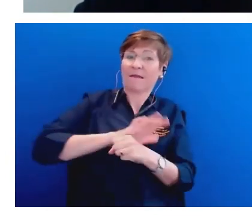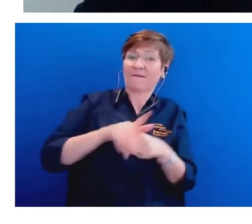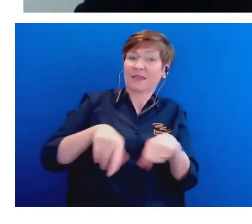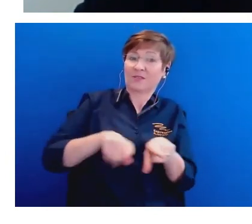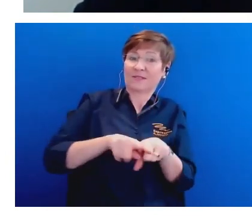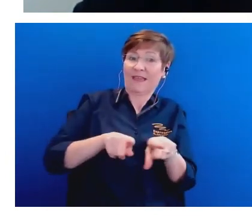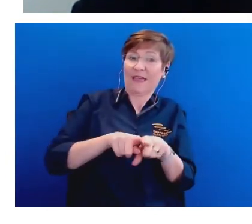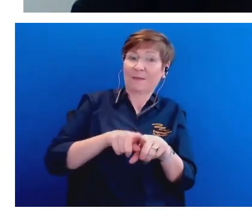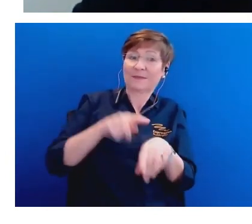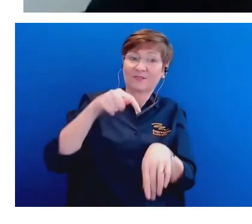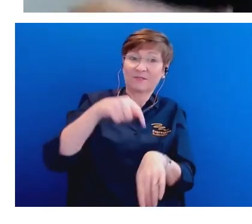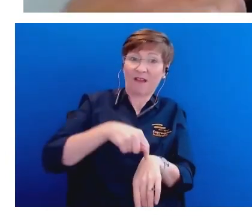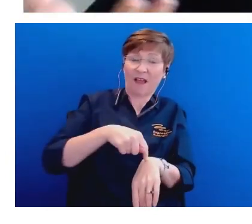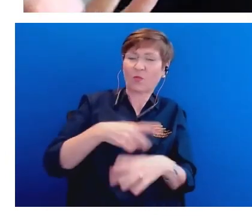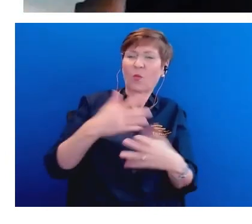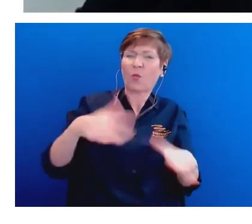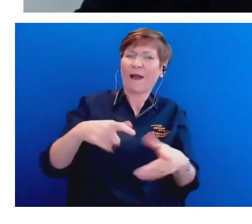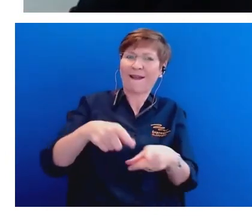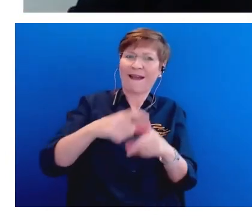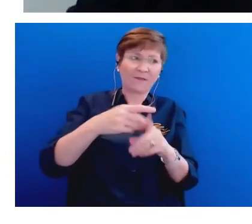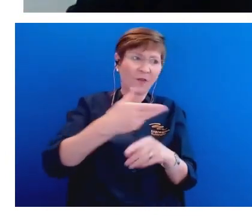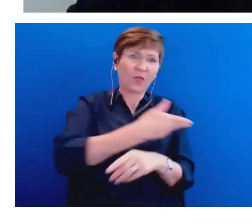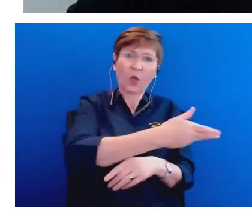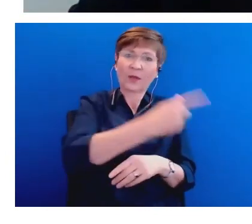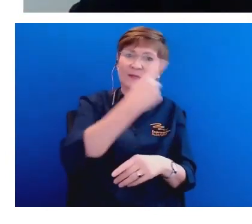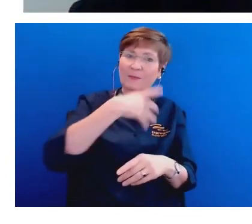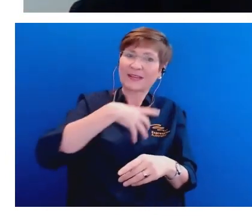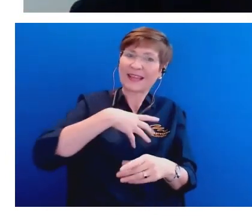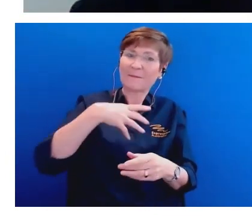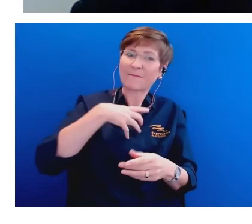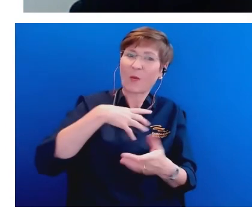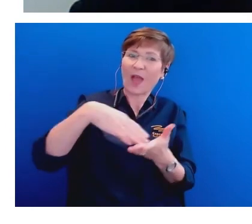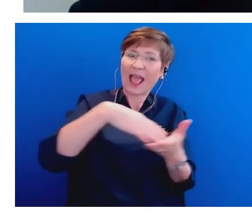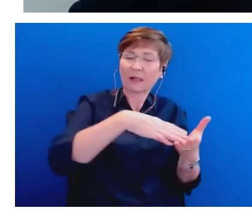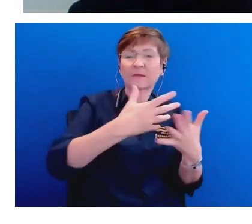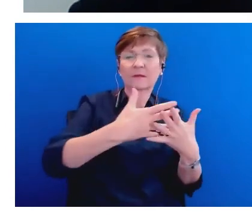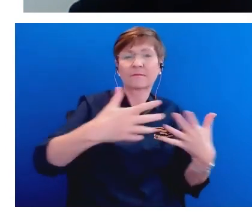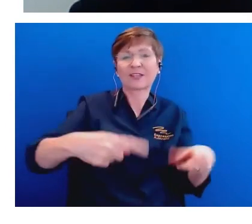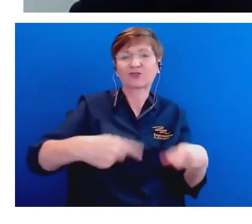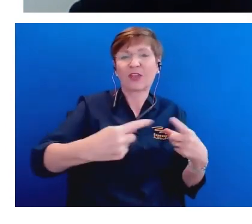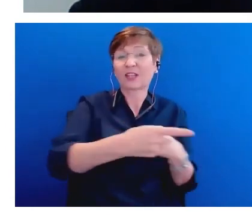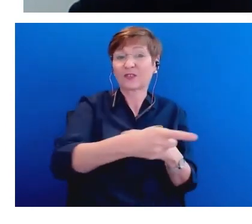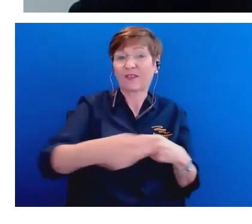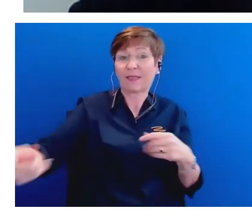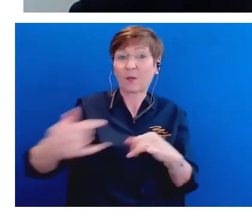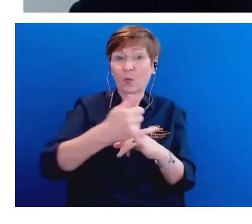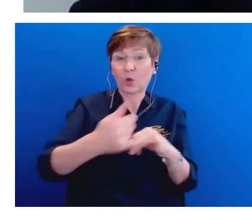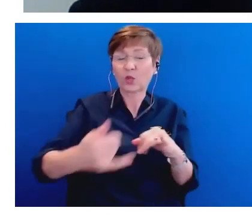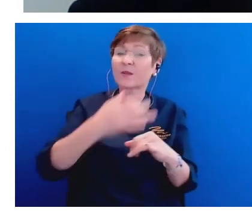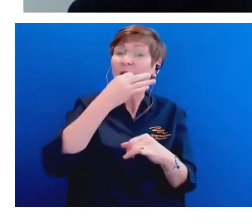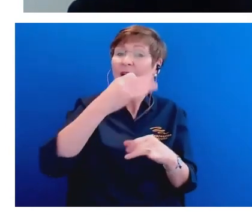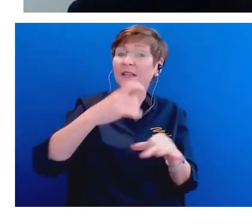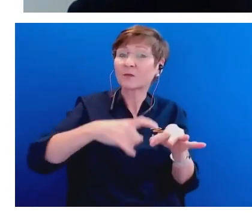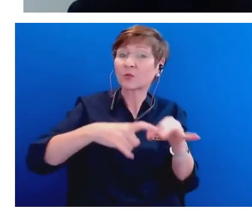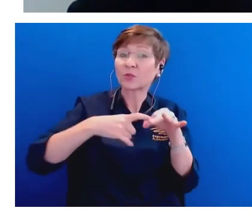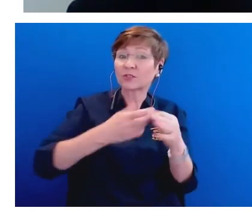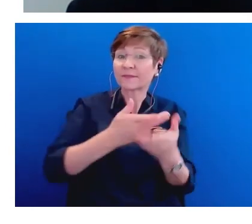more help. So we've had quite a number of questions, so I'm going to hand over to questions now.